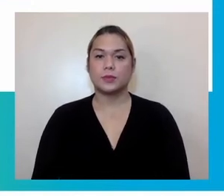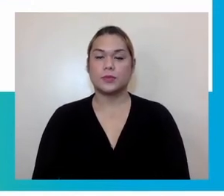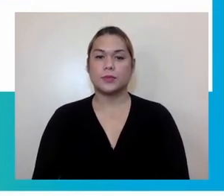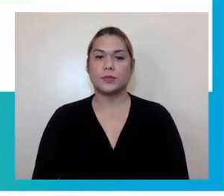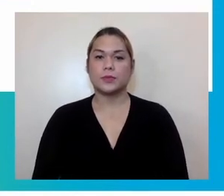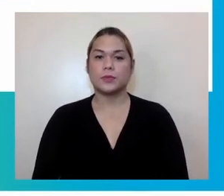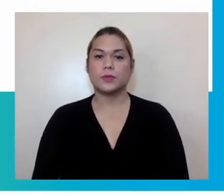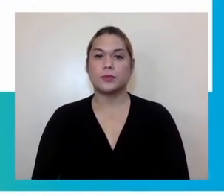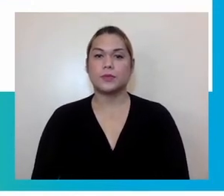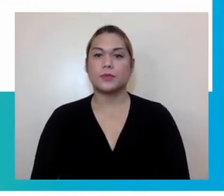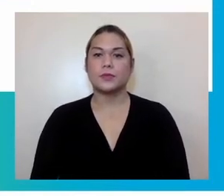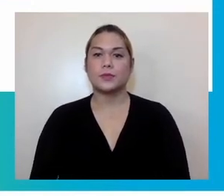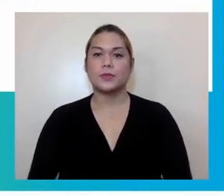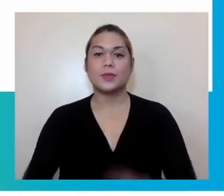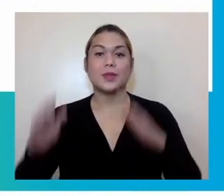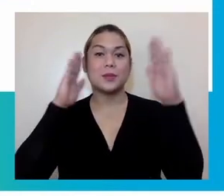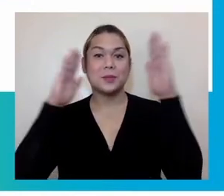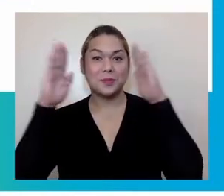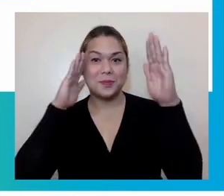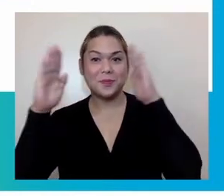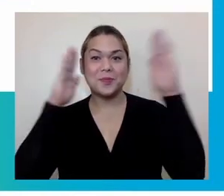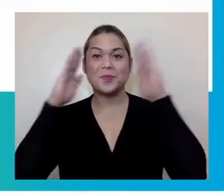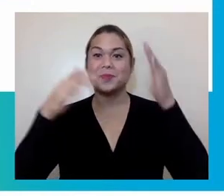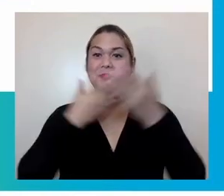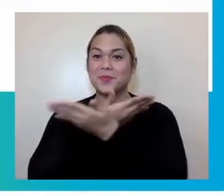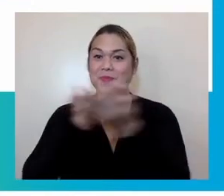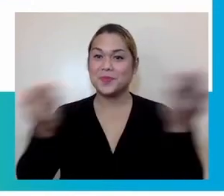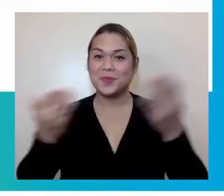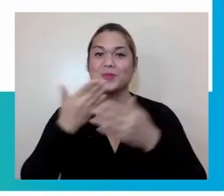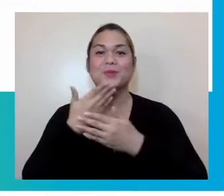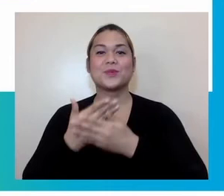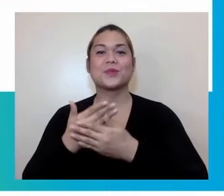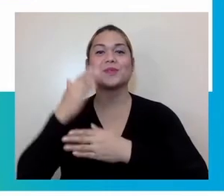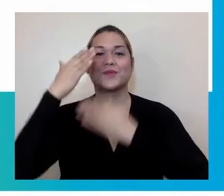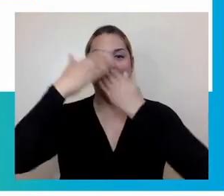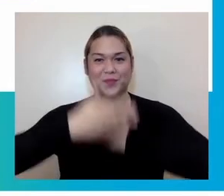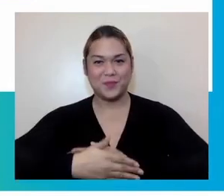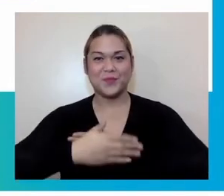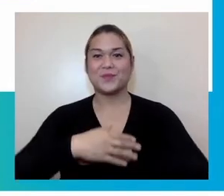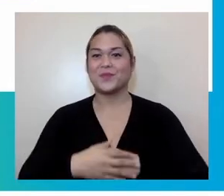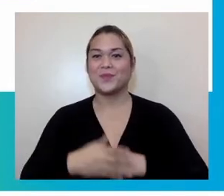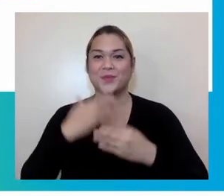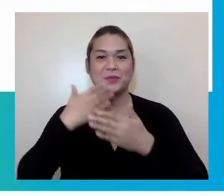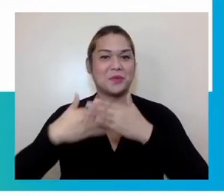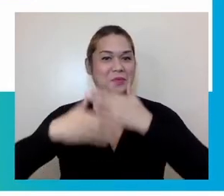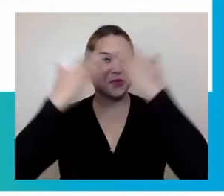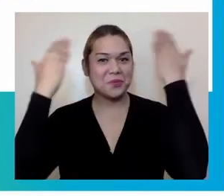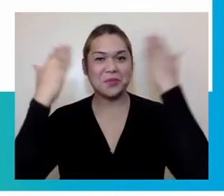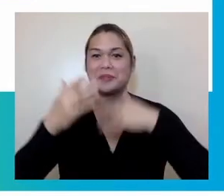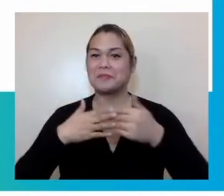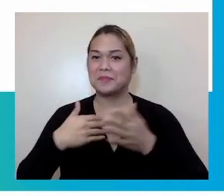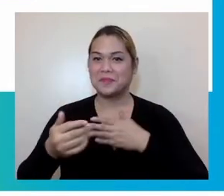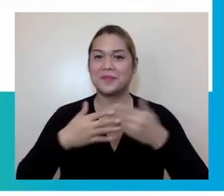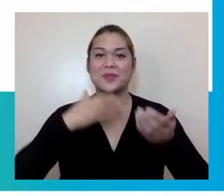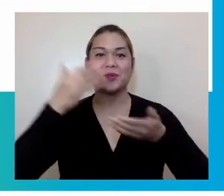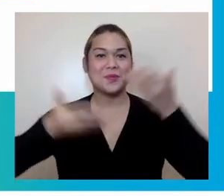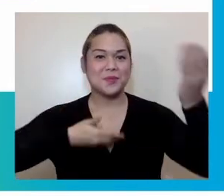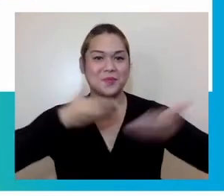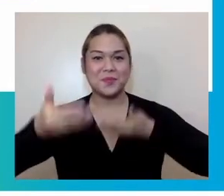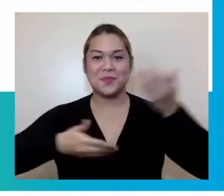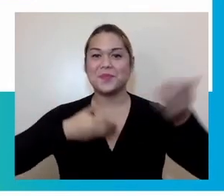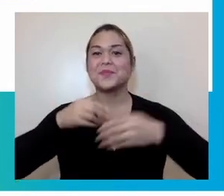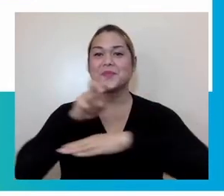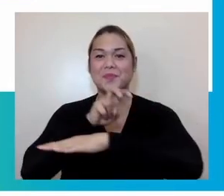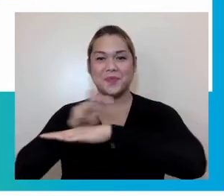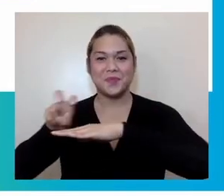Hello, everyone. Good afternoon or good morning, wherever you are. Welcome to this panel discussion reviewing the ADB's energy